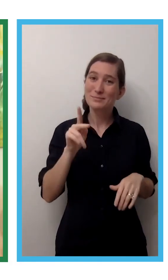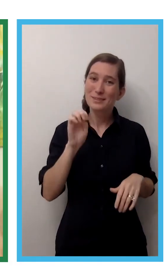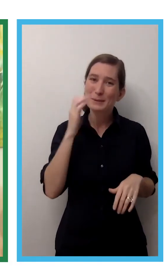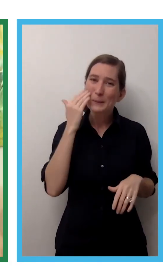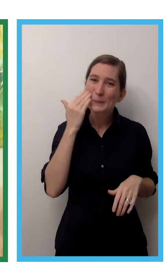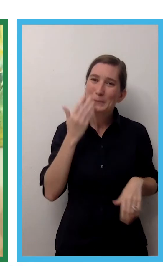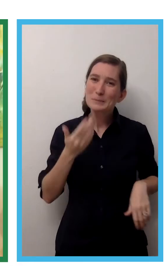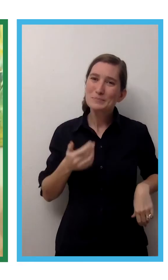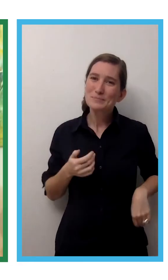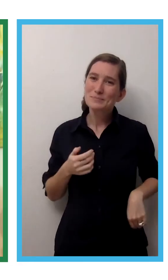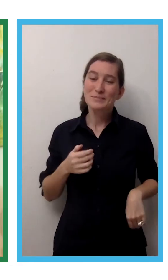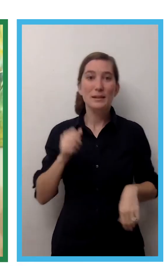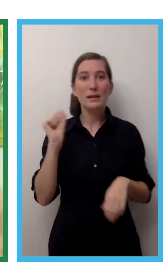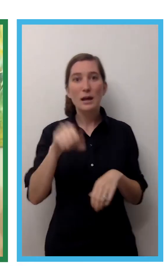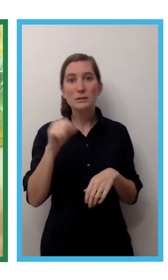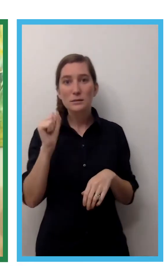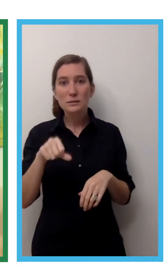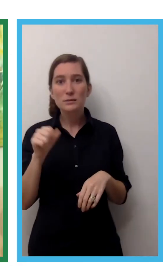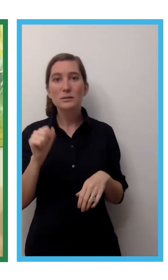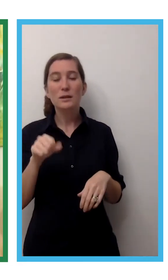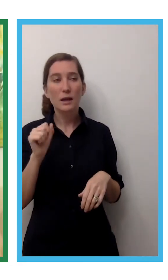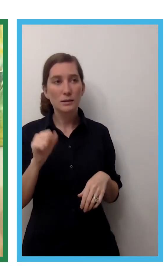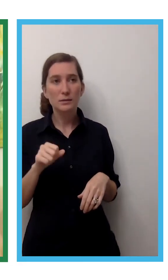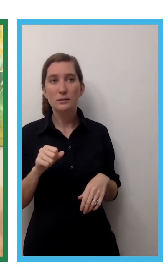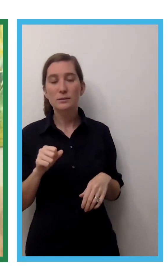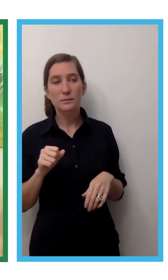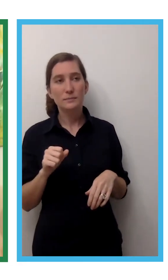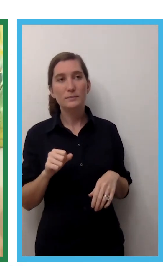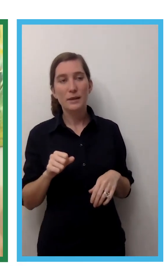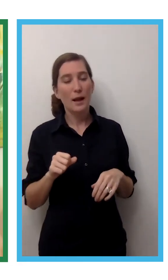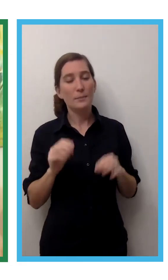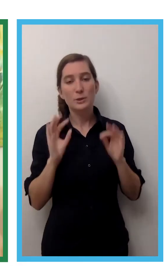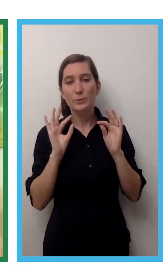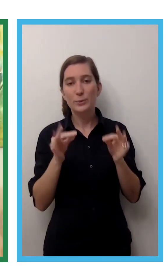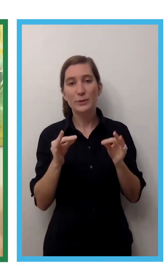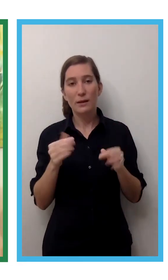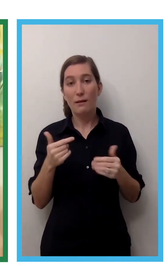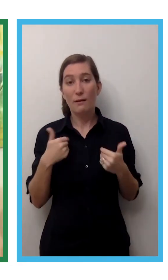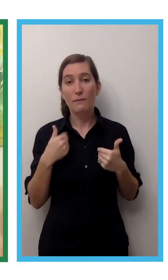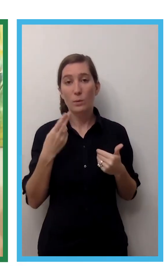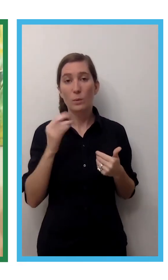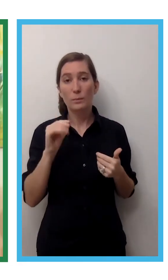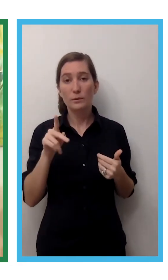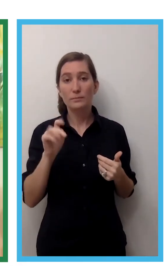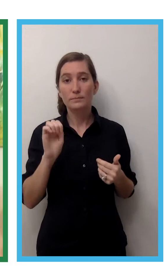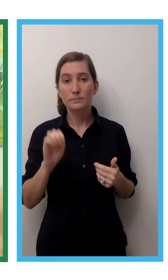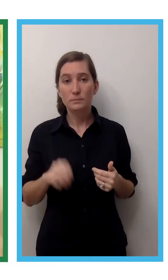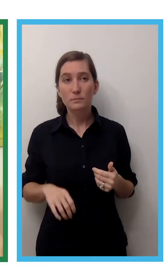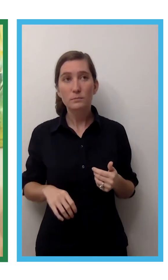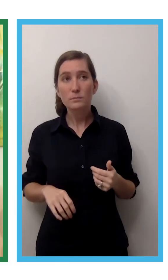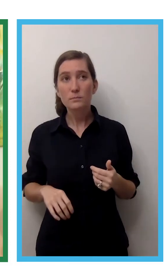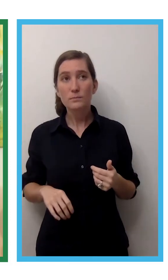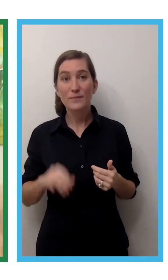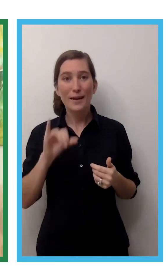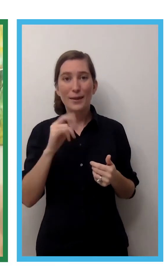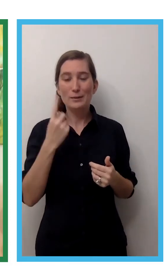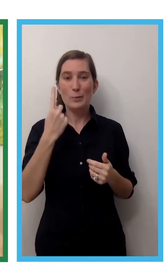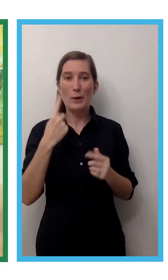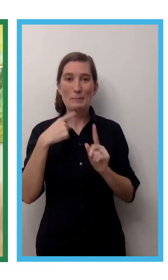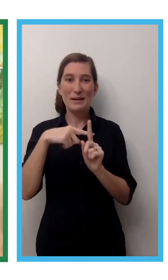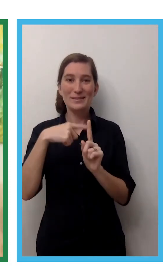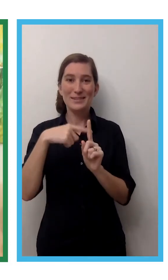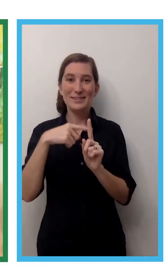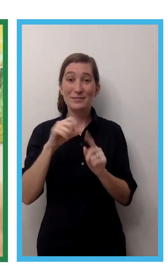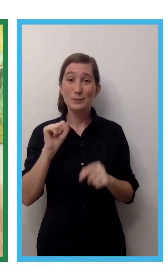think it's one of the pluses of social media. You hear a lot of how awful it is and what it's done to us. But one of the things